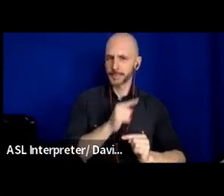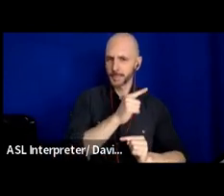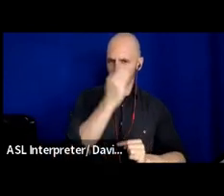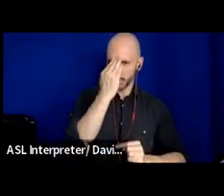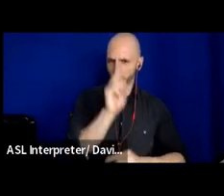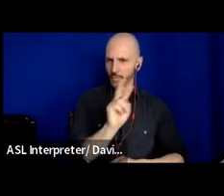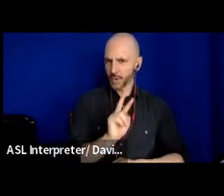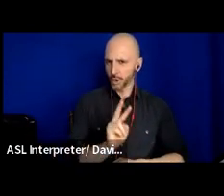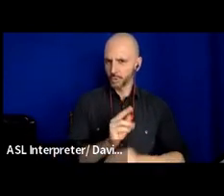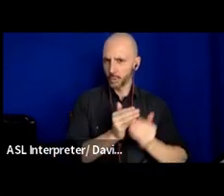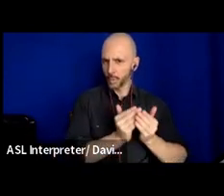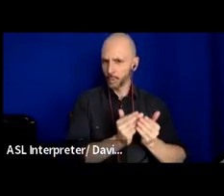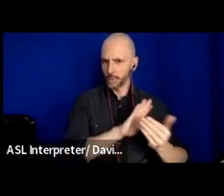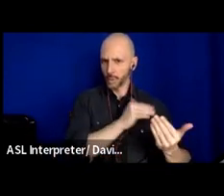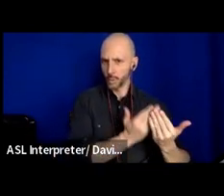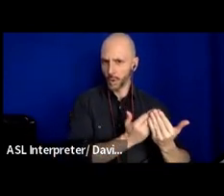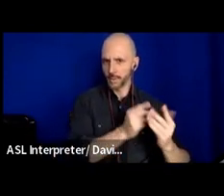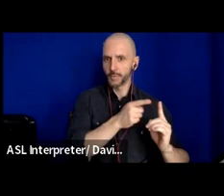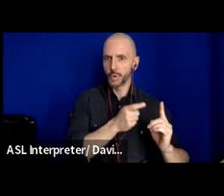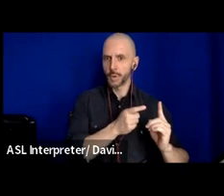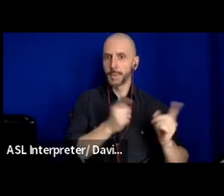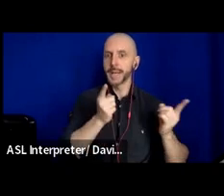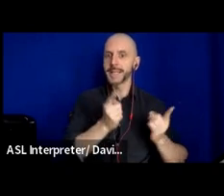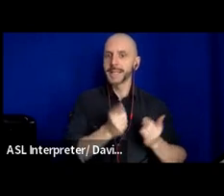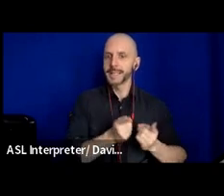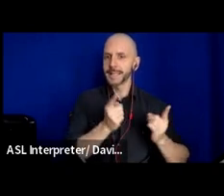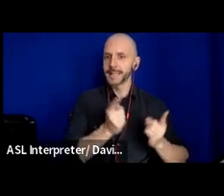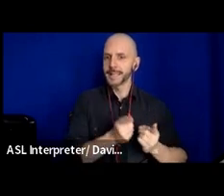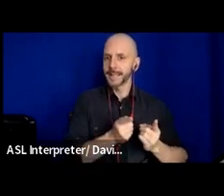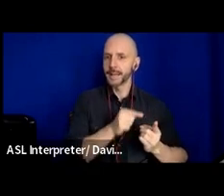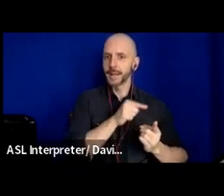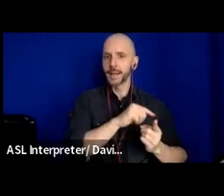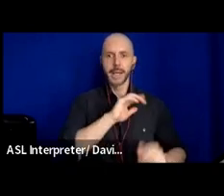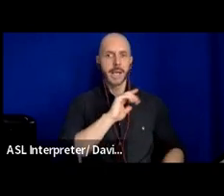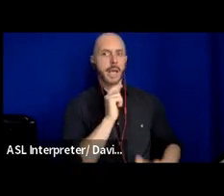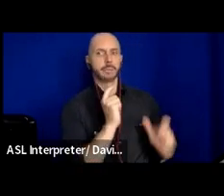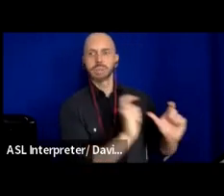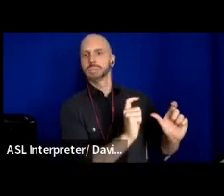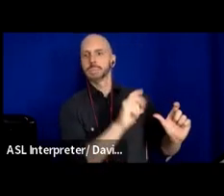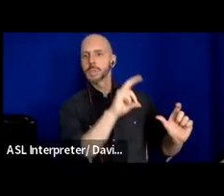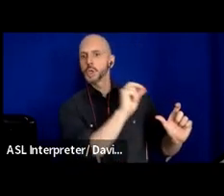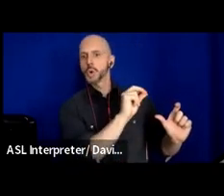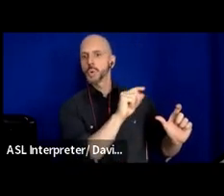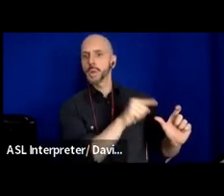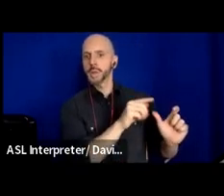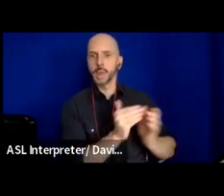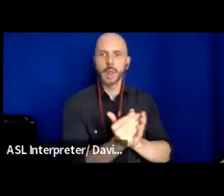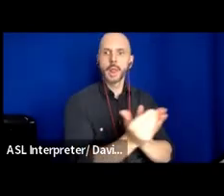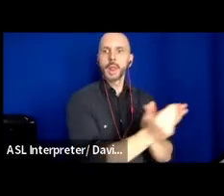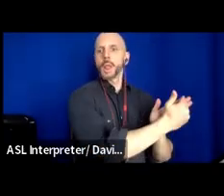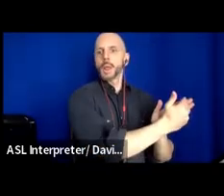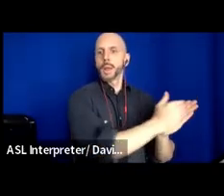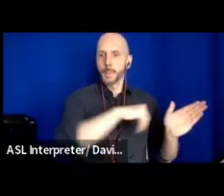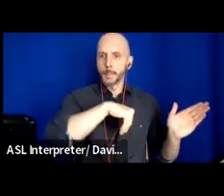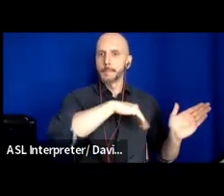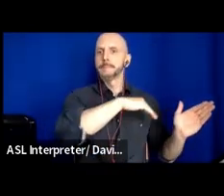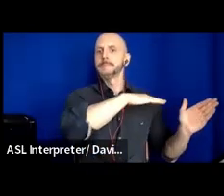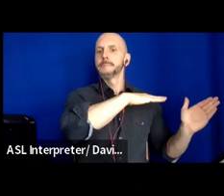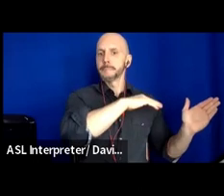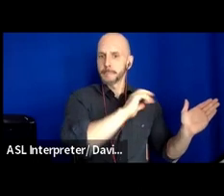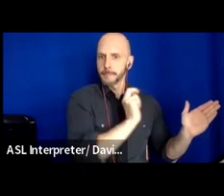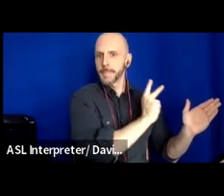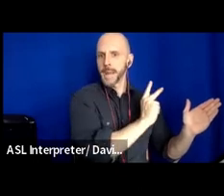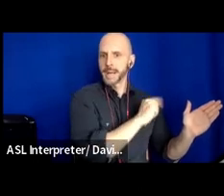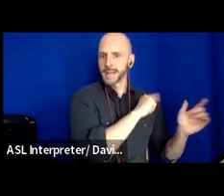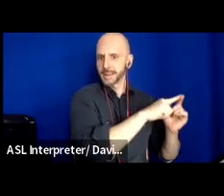in Canada, they were also persecuted. Many of them ended up being killed as well, because folks thought that they may have brought back disease or that they were undesirables